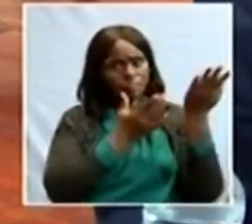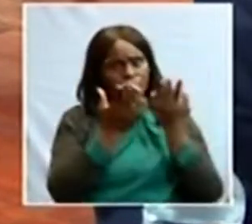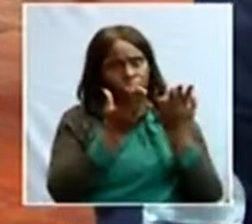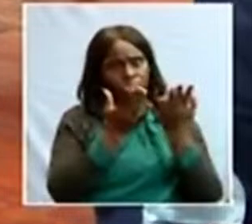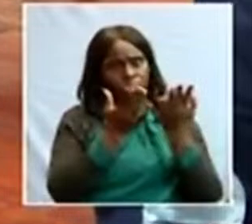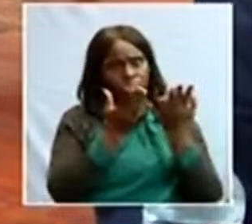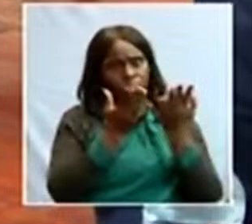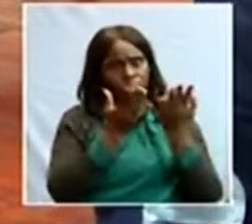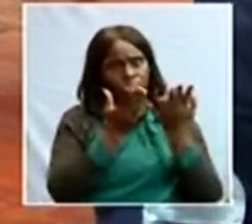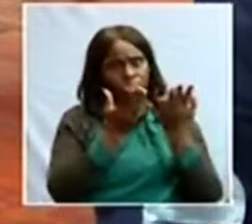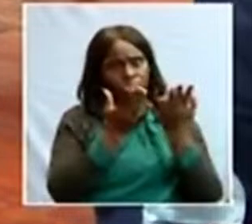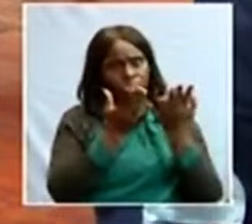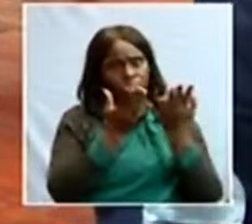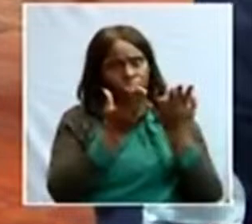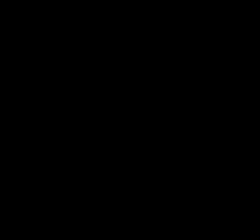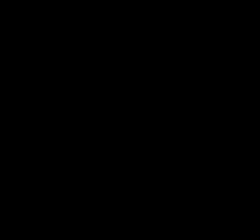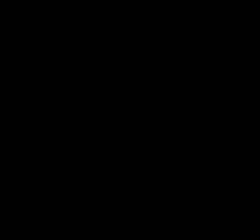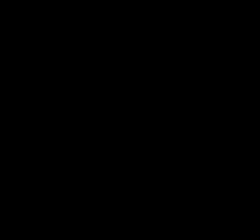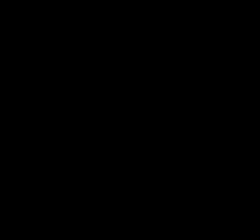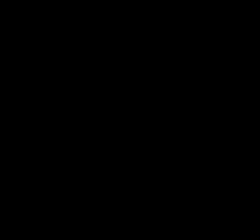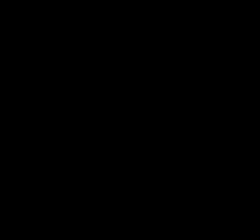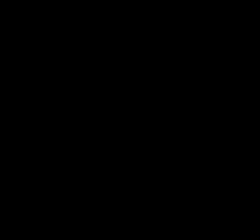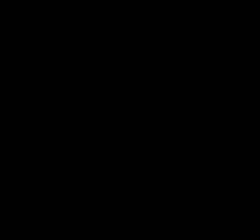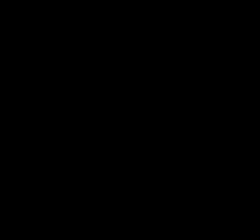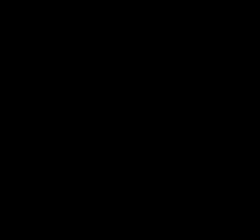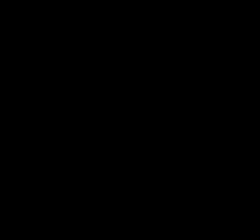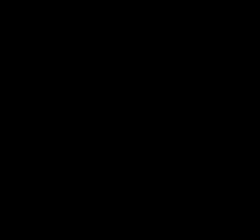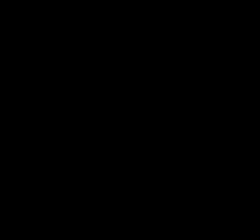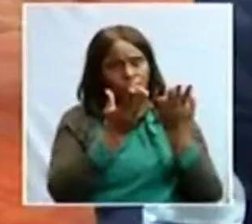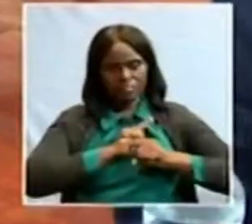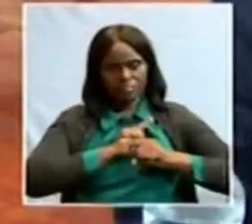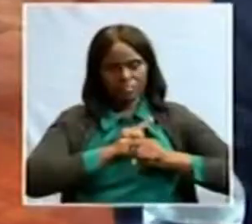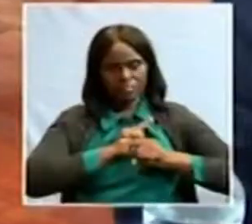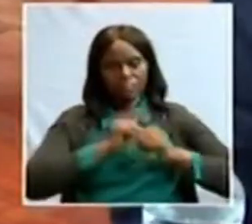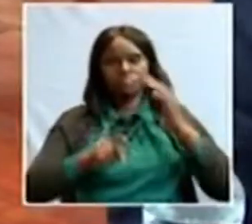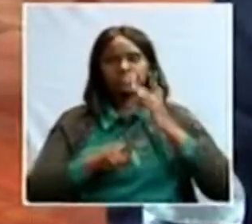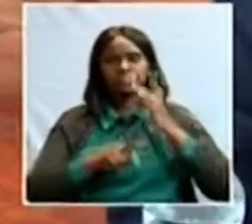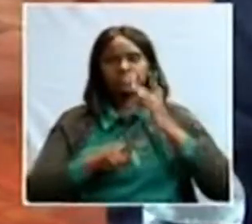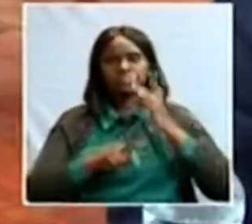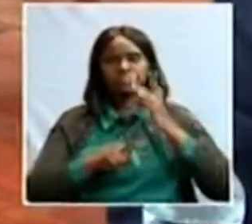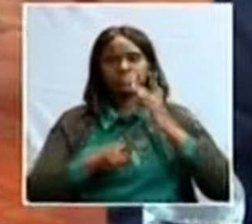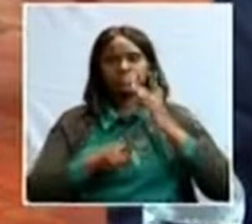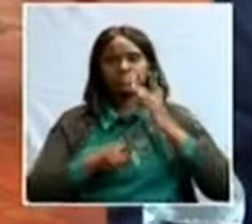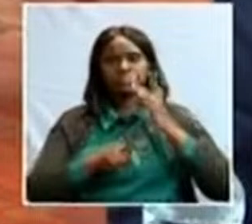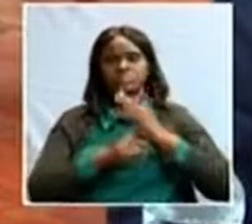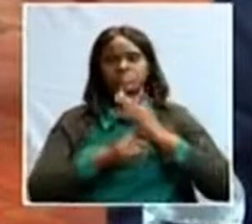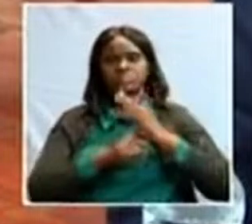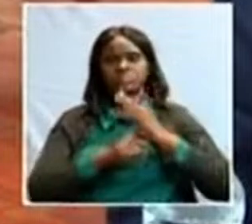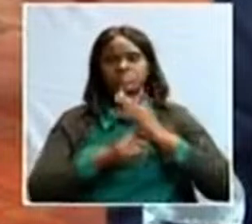has recruited 8 more officers to Luangwa Town Council.